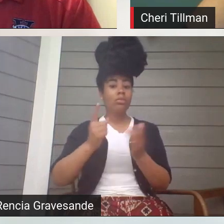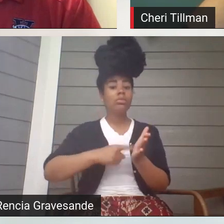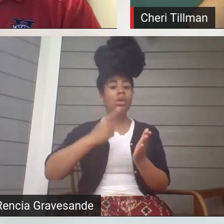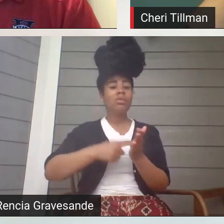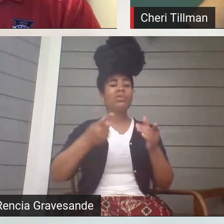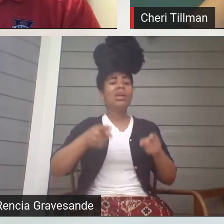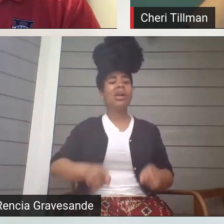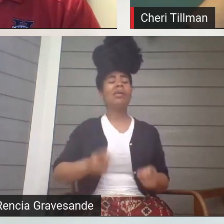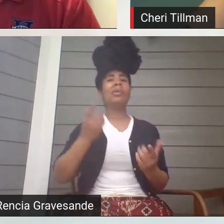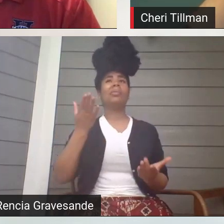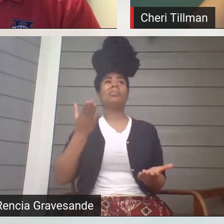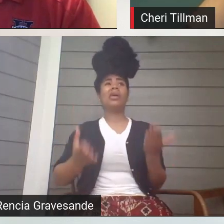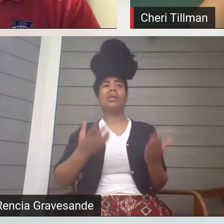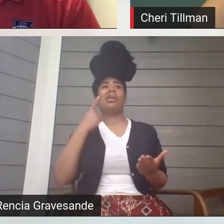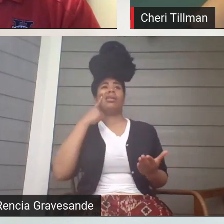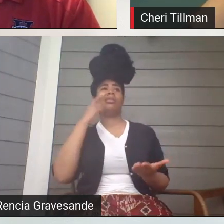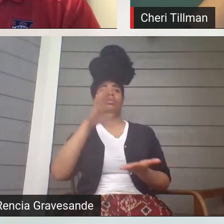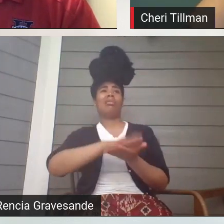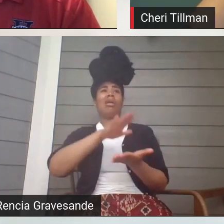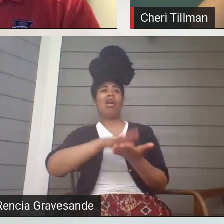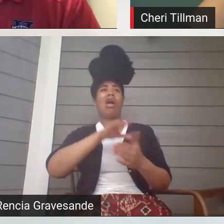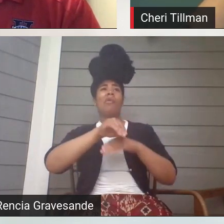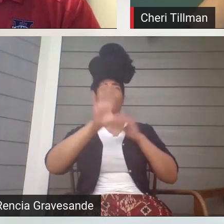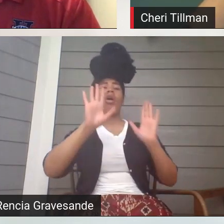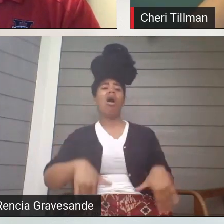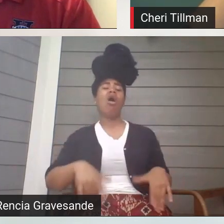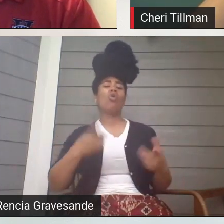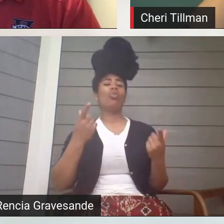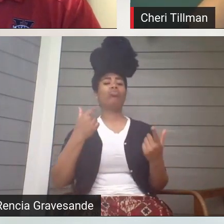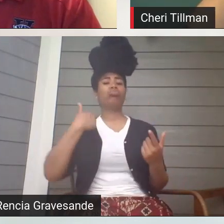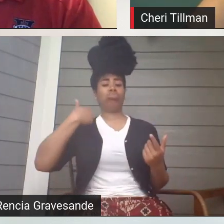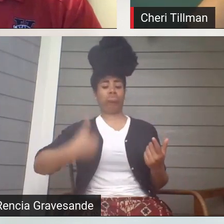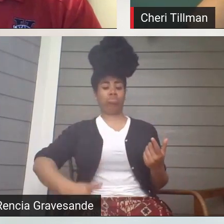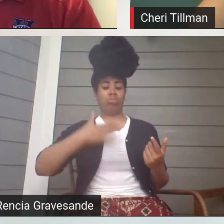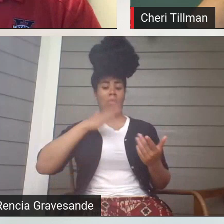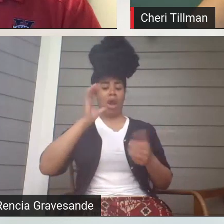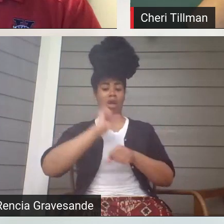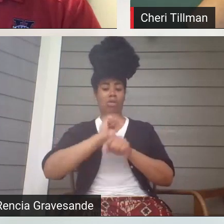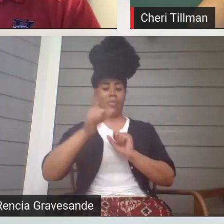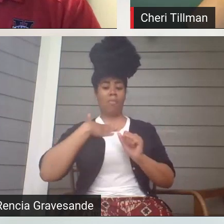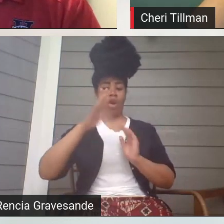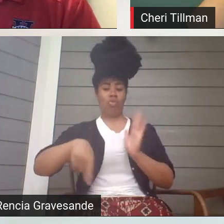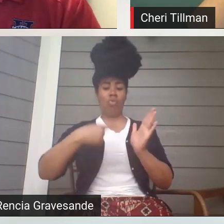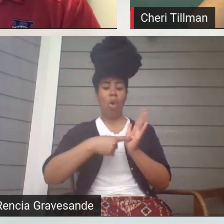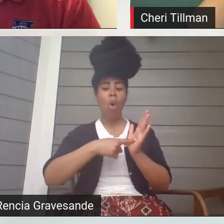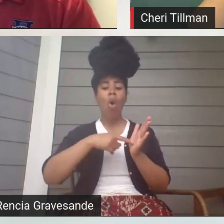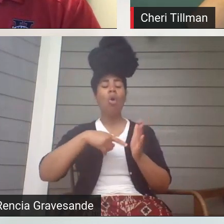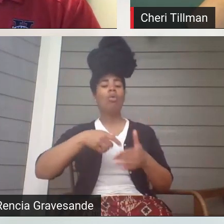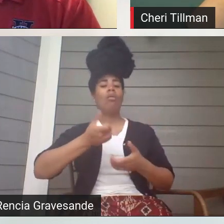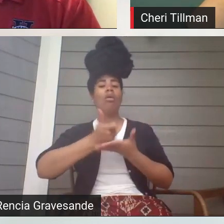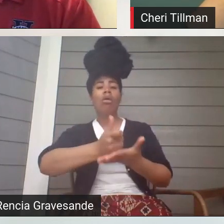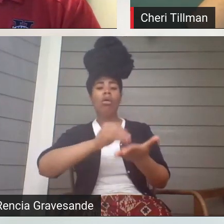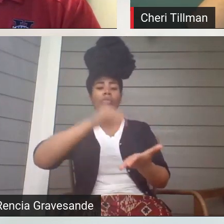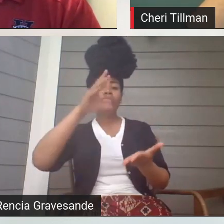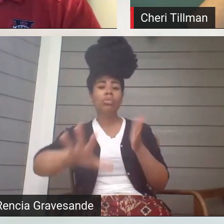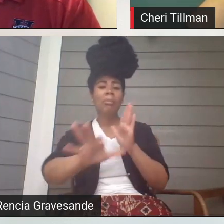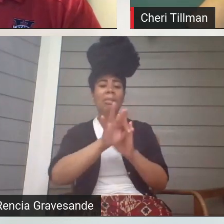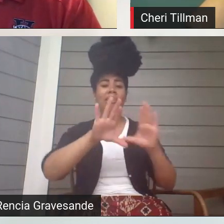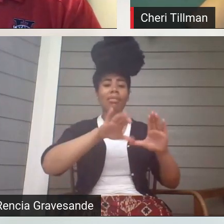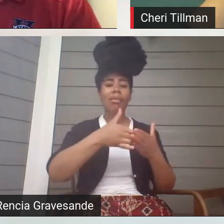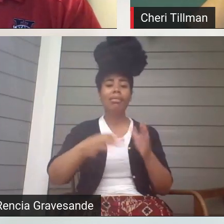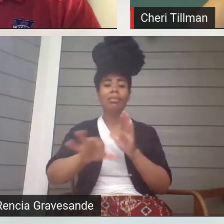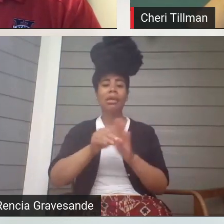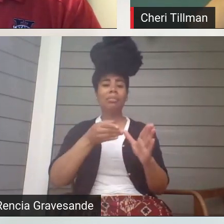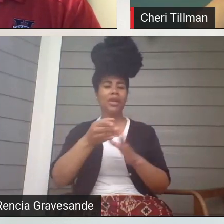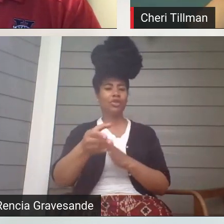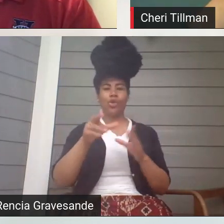academic advising is just helping the student pick a major, pick classes. It is not that. There's a whole lot more to it now. We're